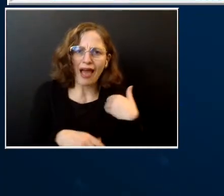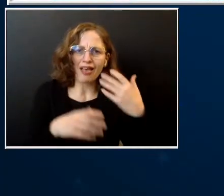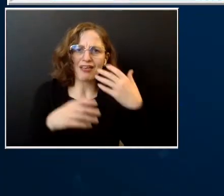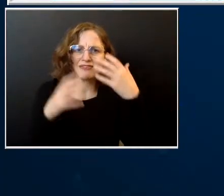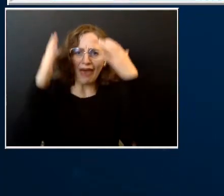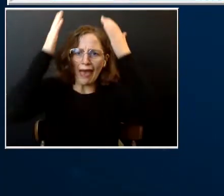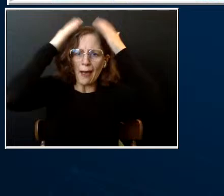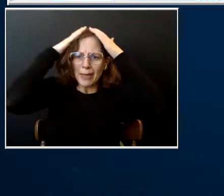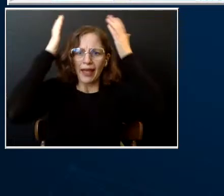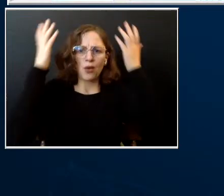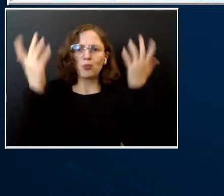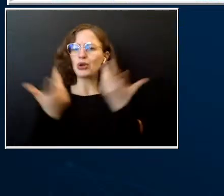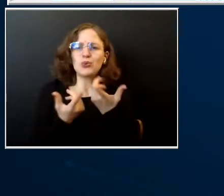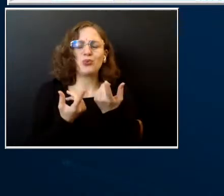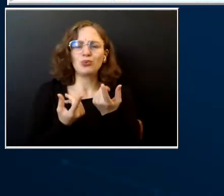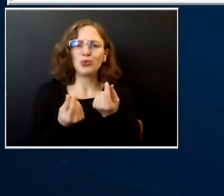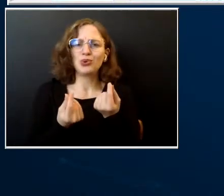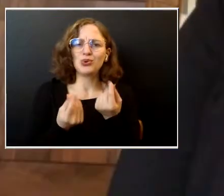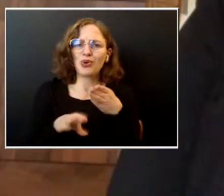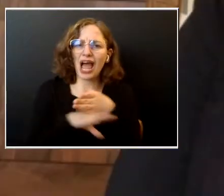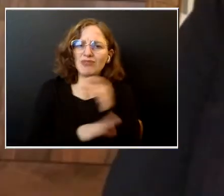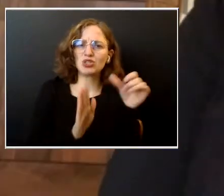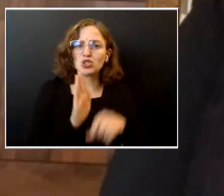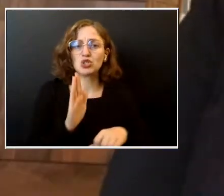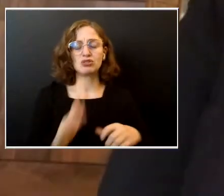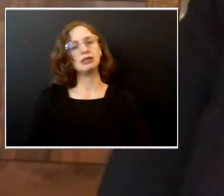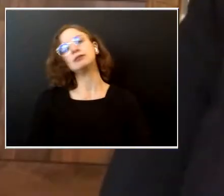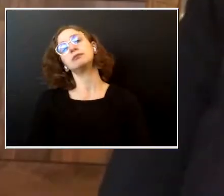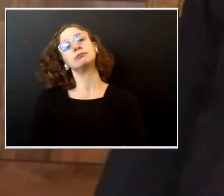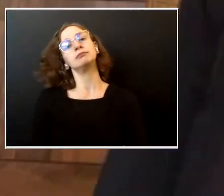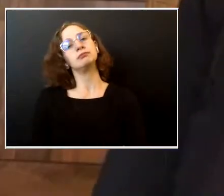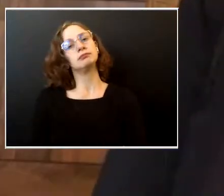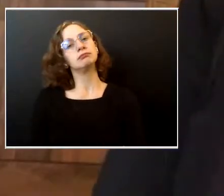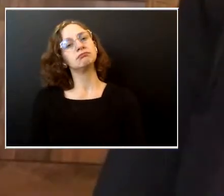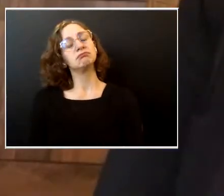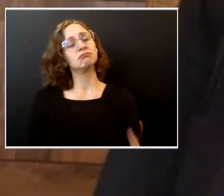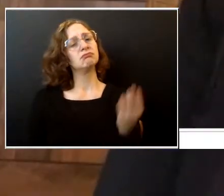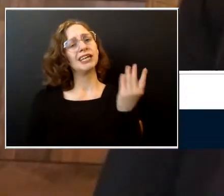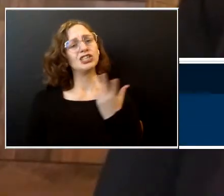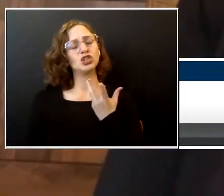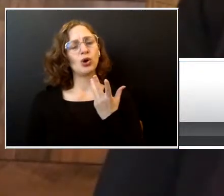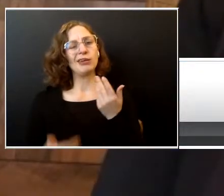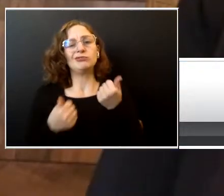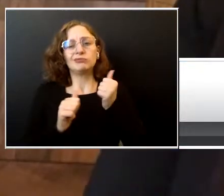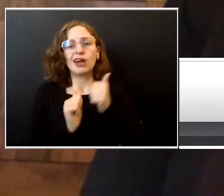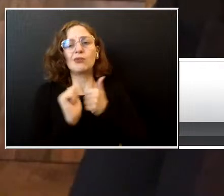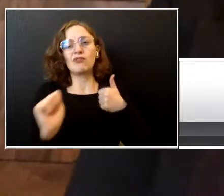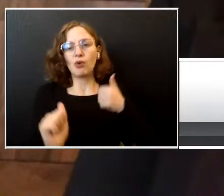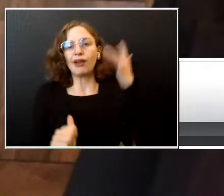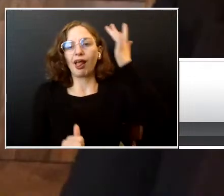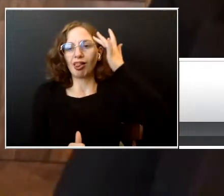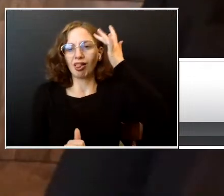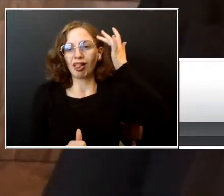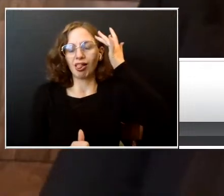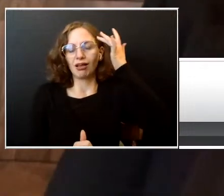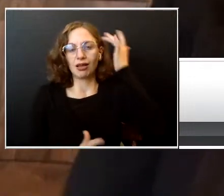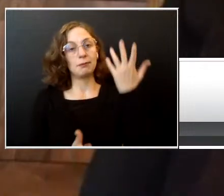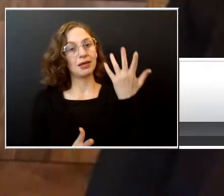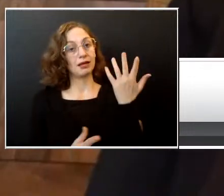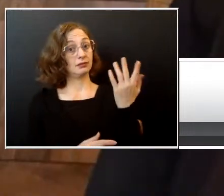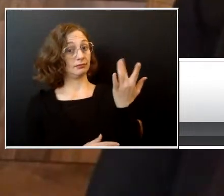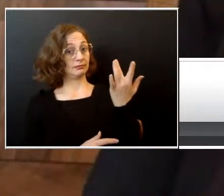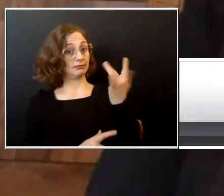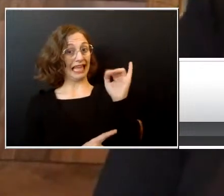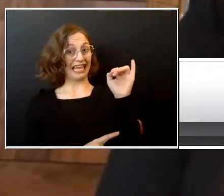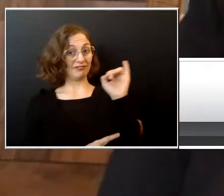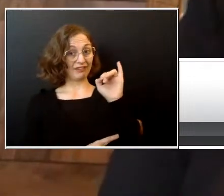What does that look like? Just not to touch it very much, because infection is one of the